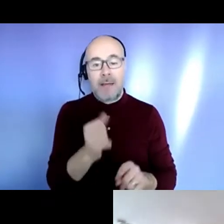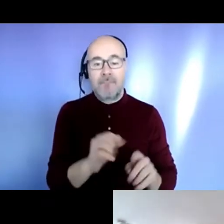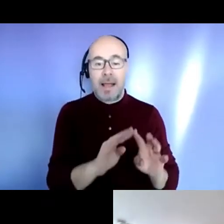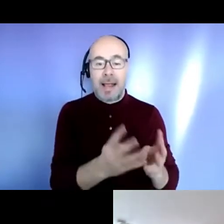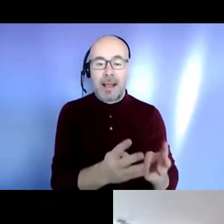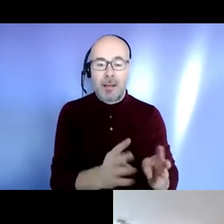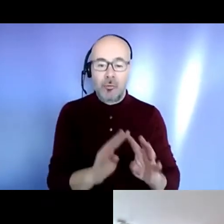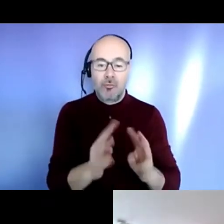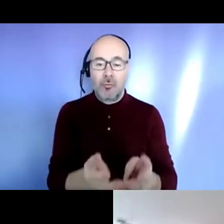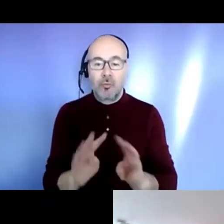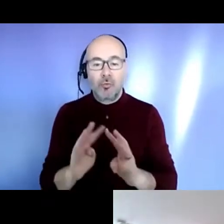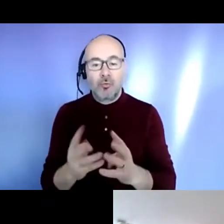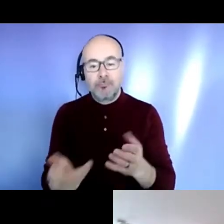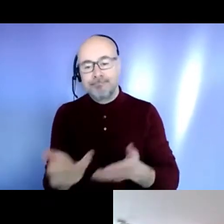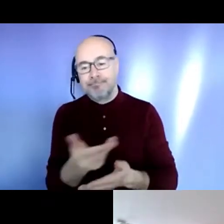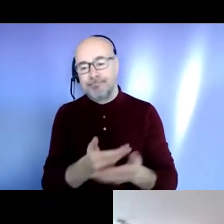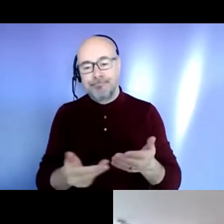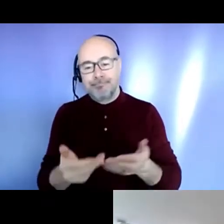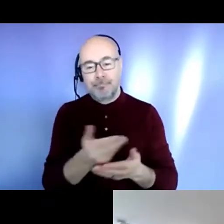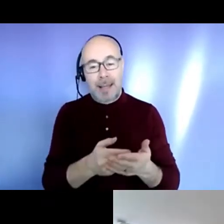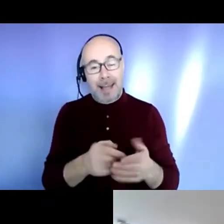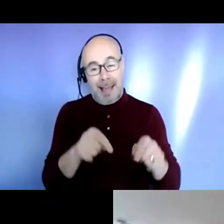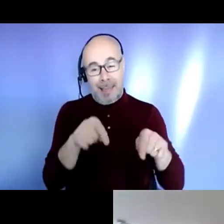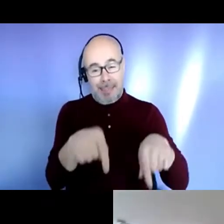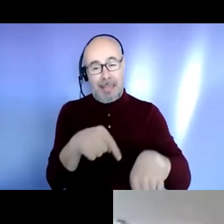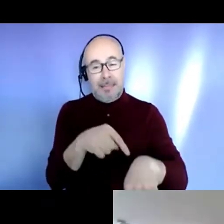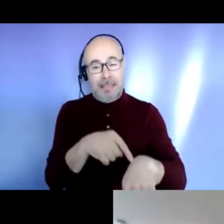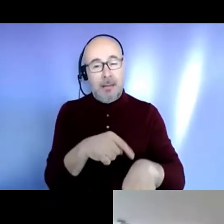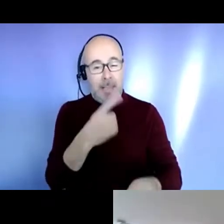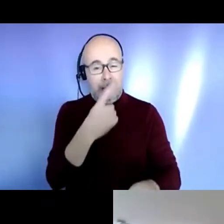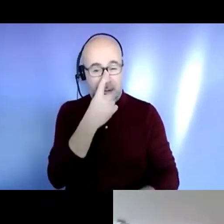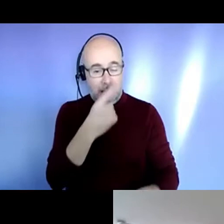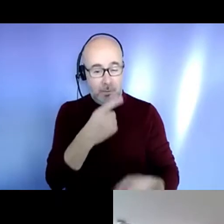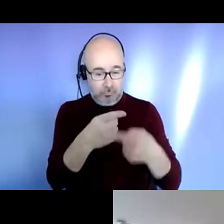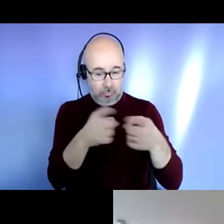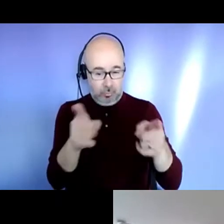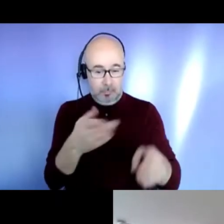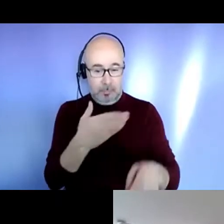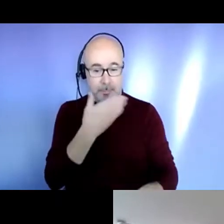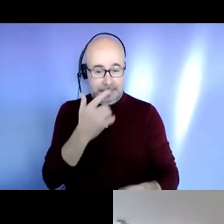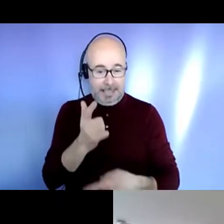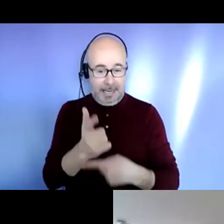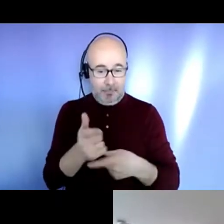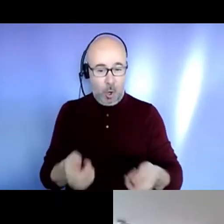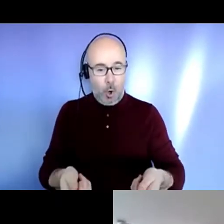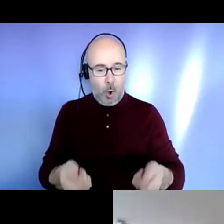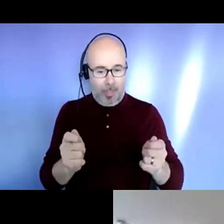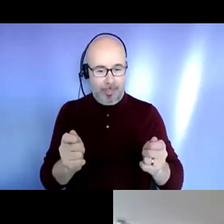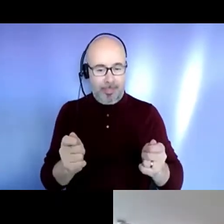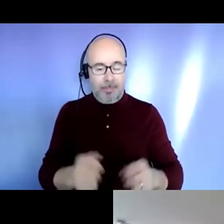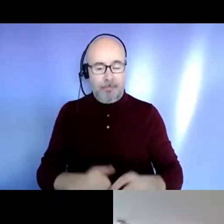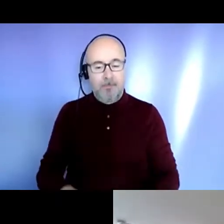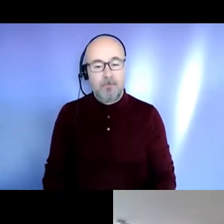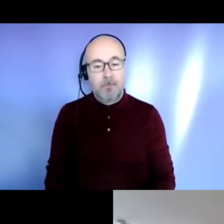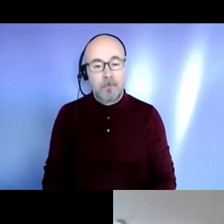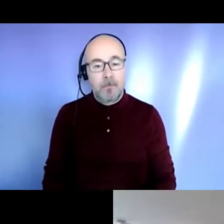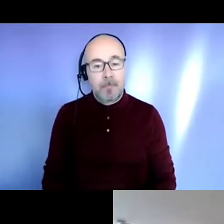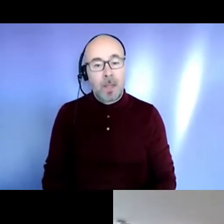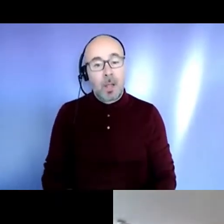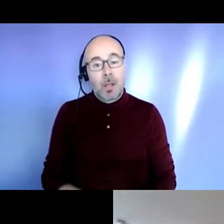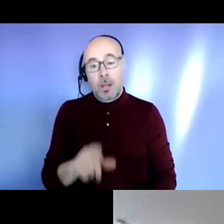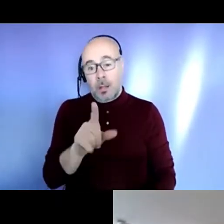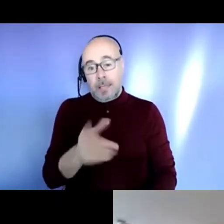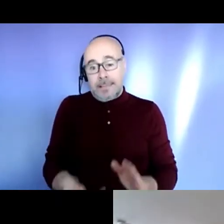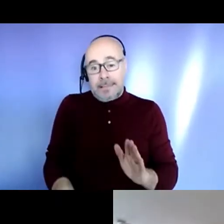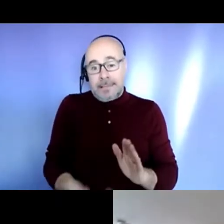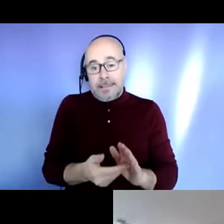on, so it's easier to interact as part of the discussion. What would also help today is that the name on display on your